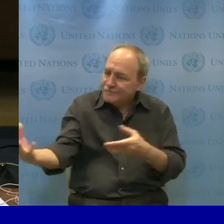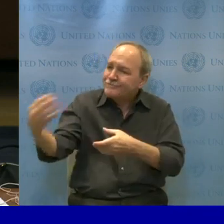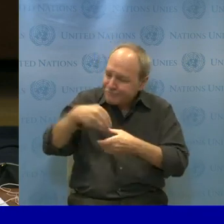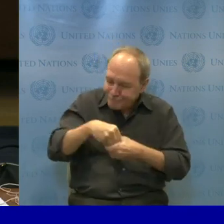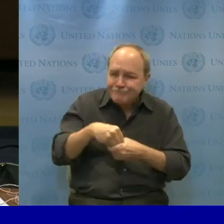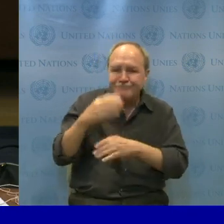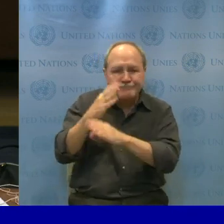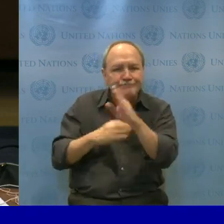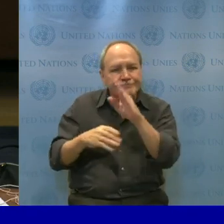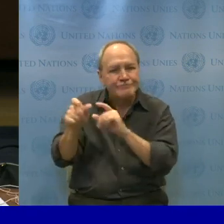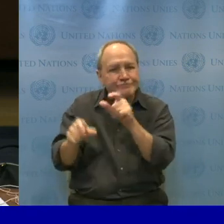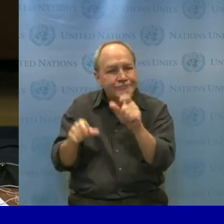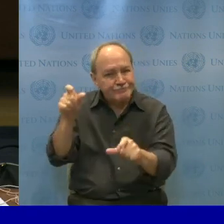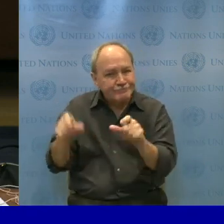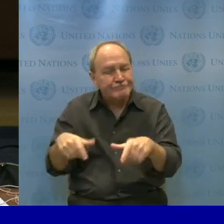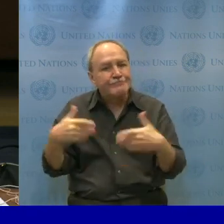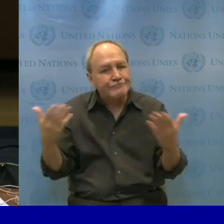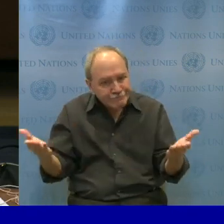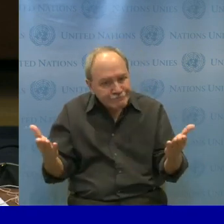Thank you very much